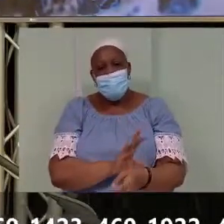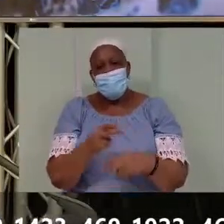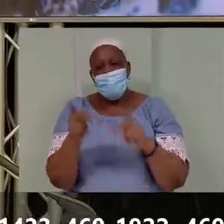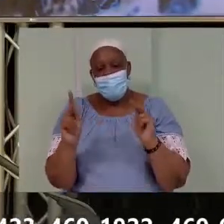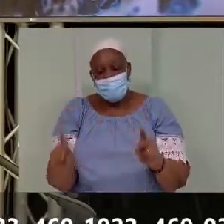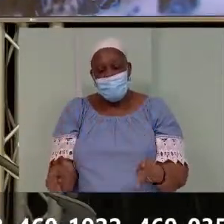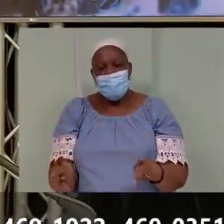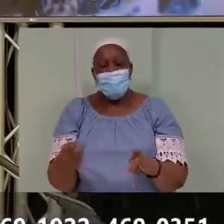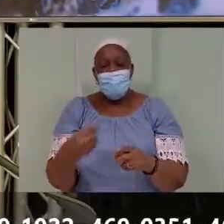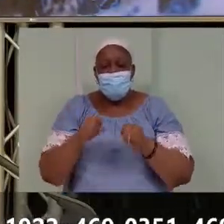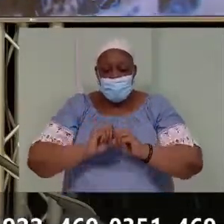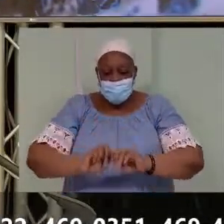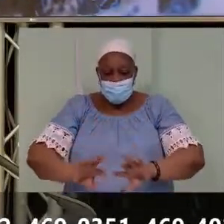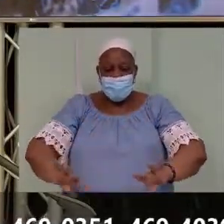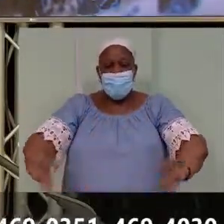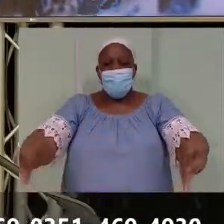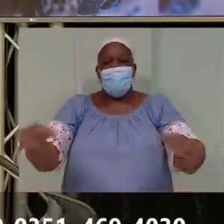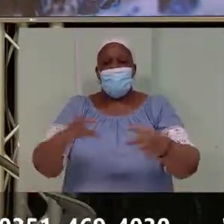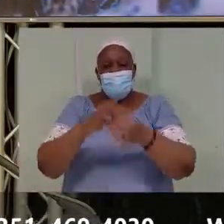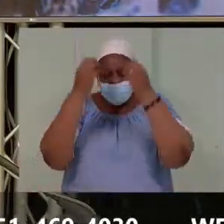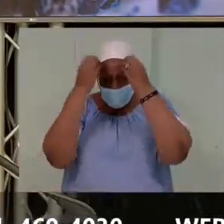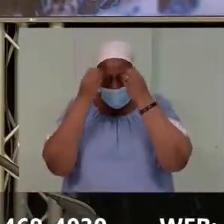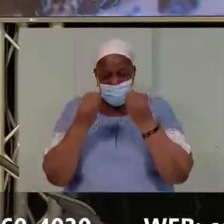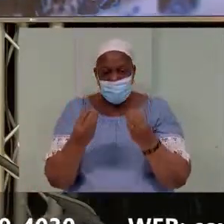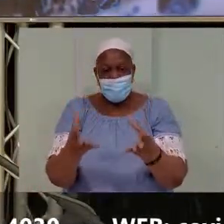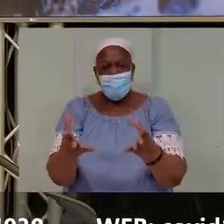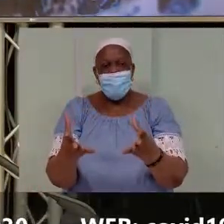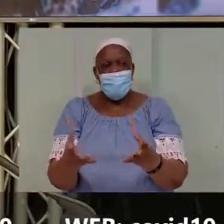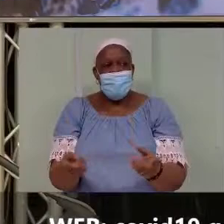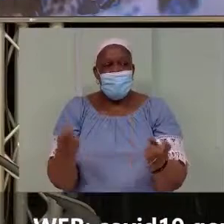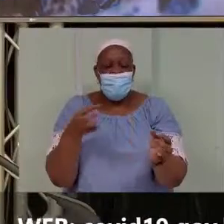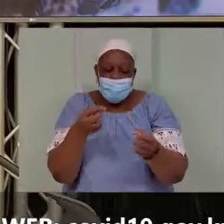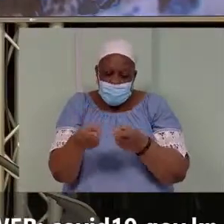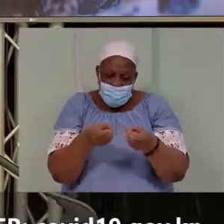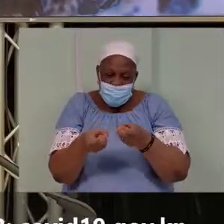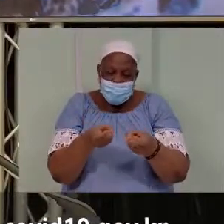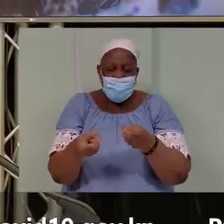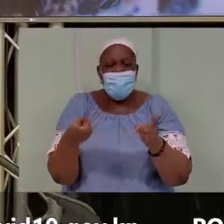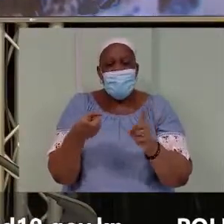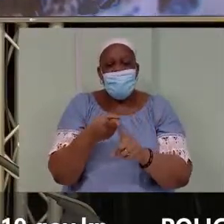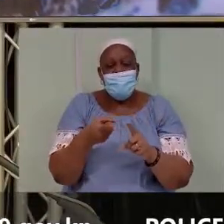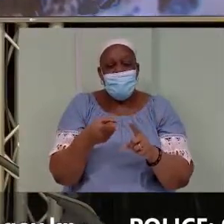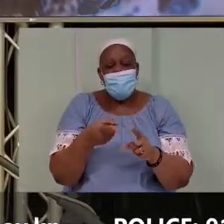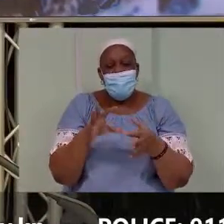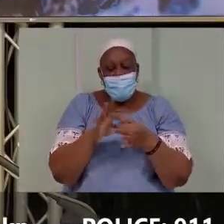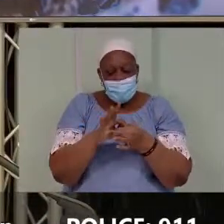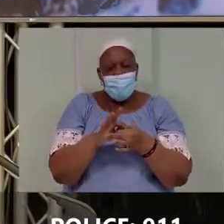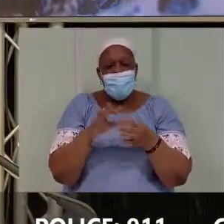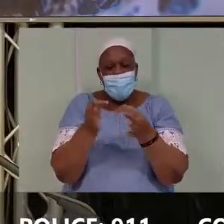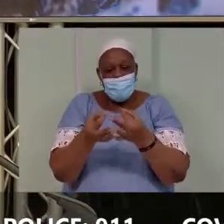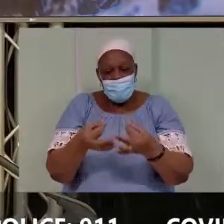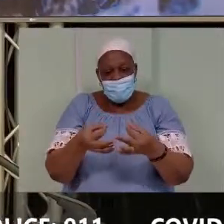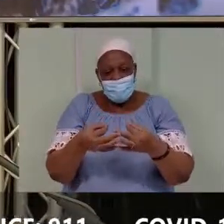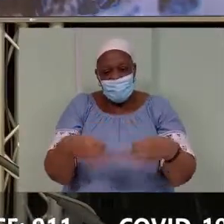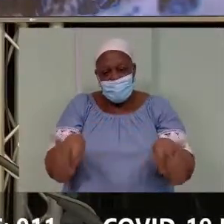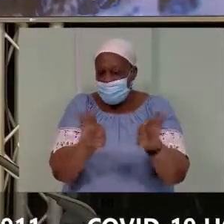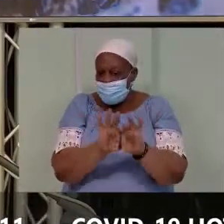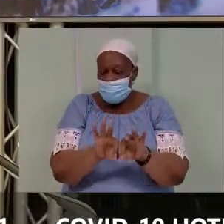of the dissemination of information. Information management is very important, especially with